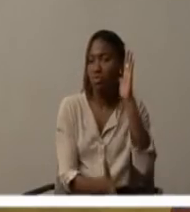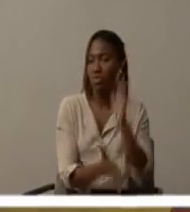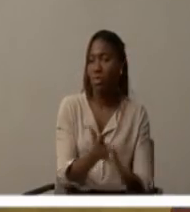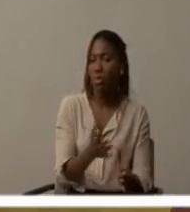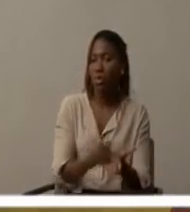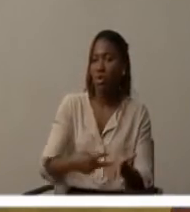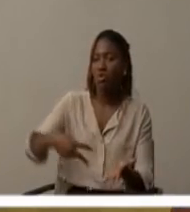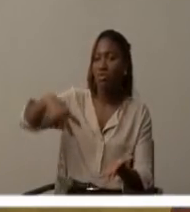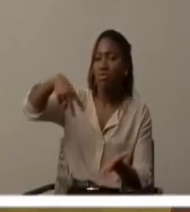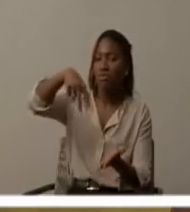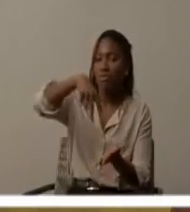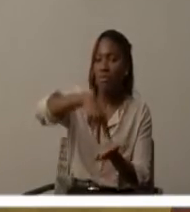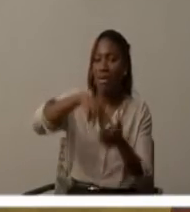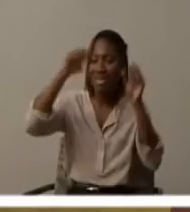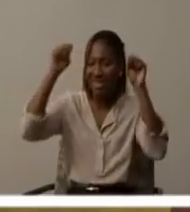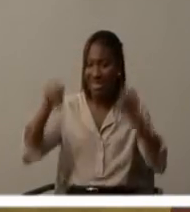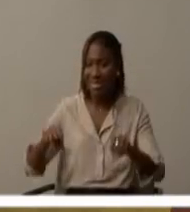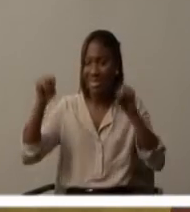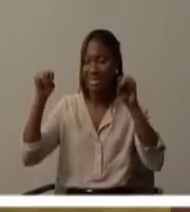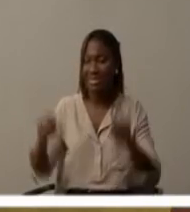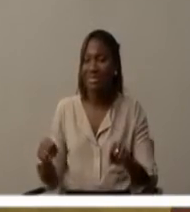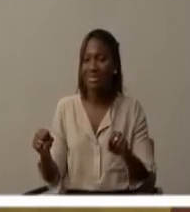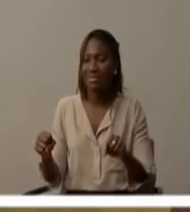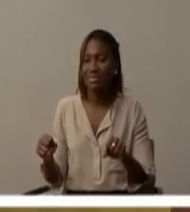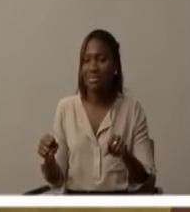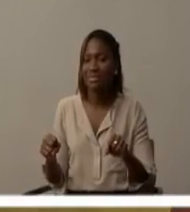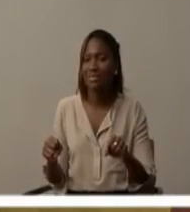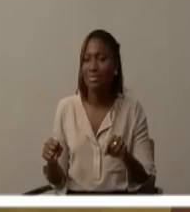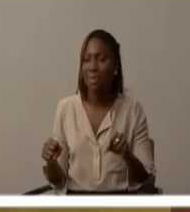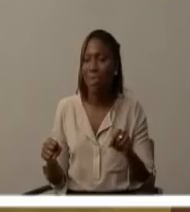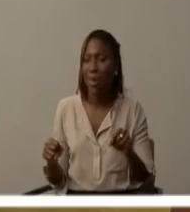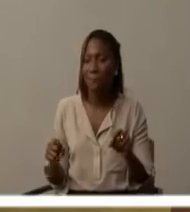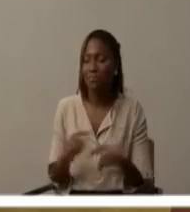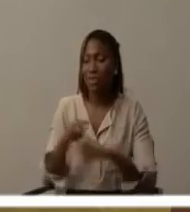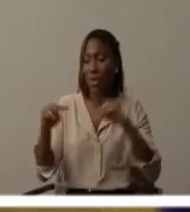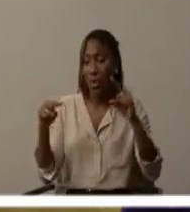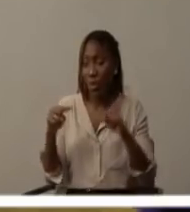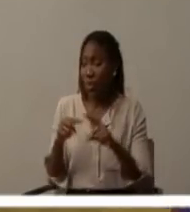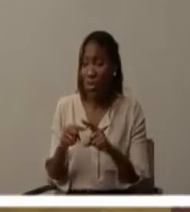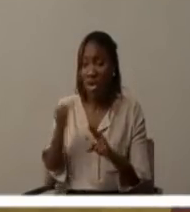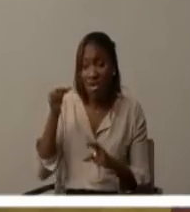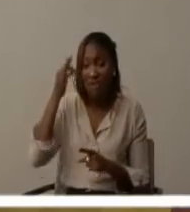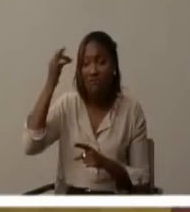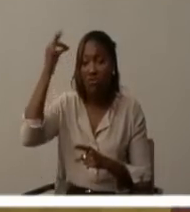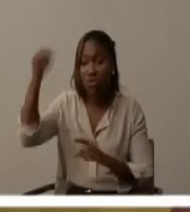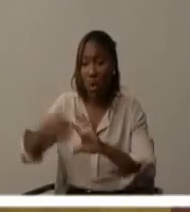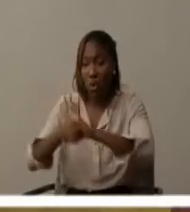When we all see the end of COVID-19, whenever that is,